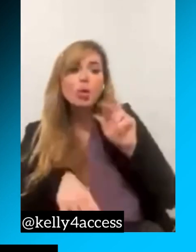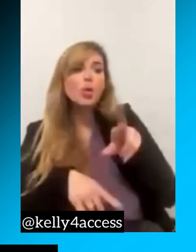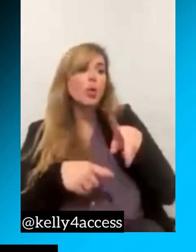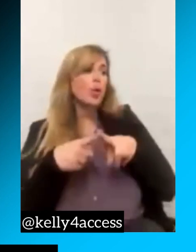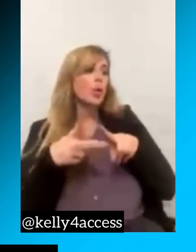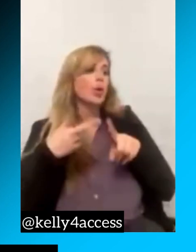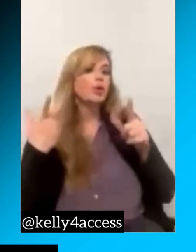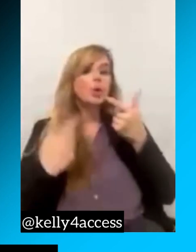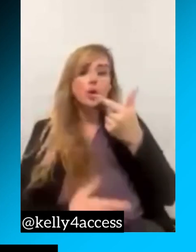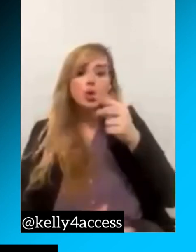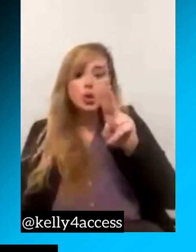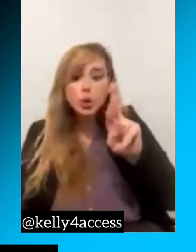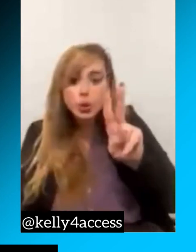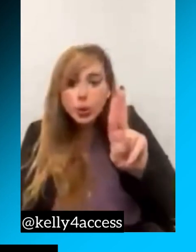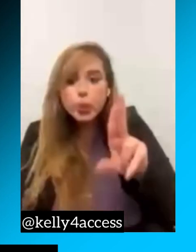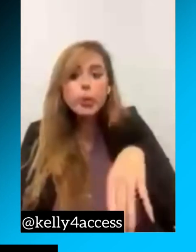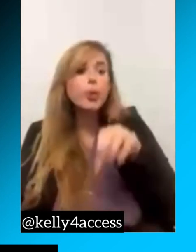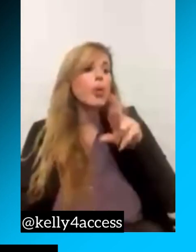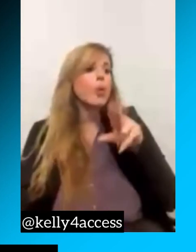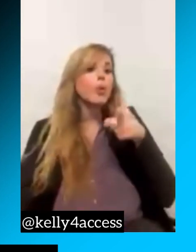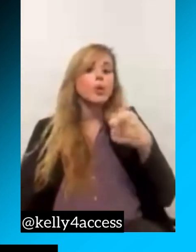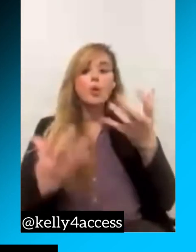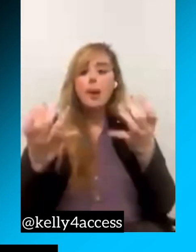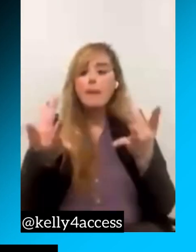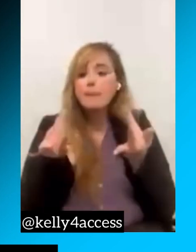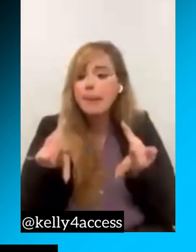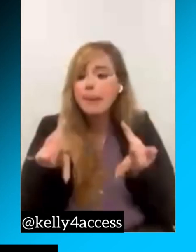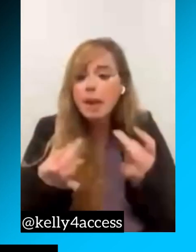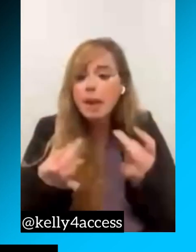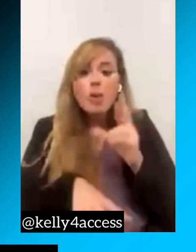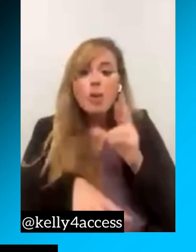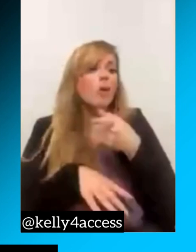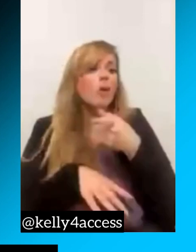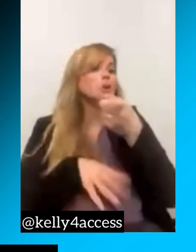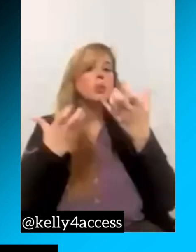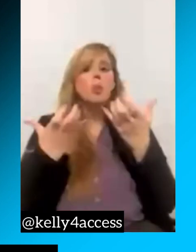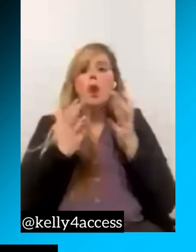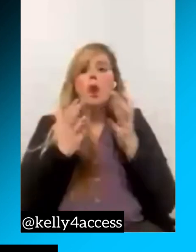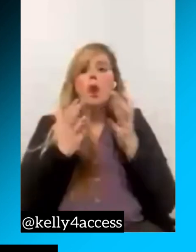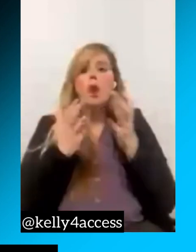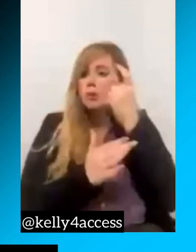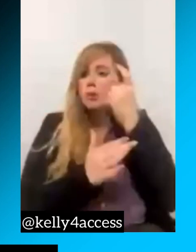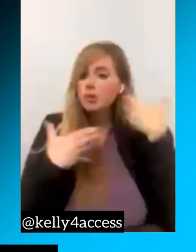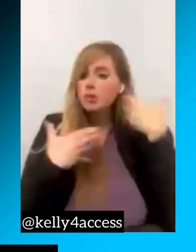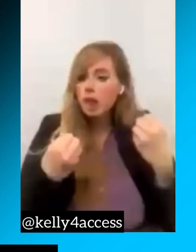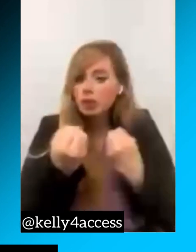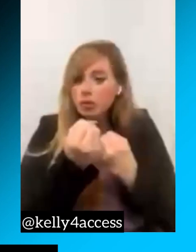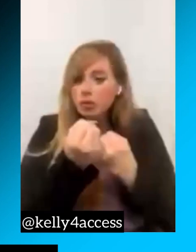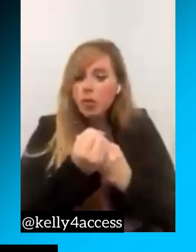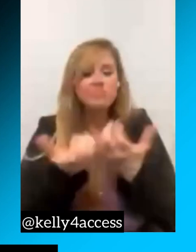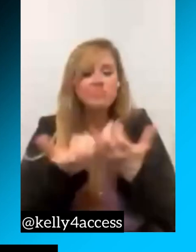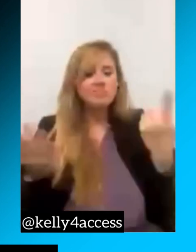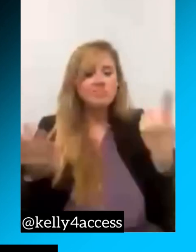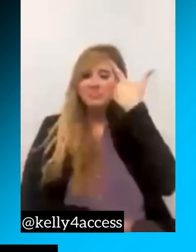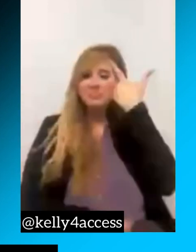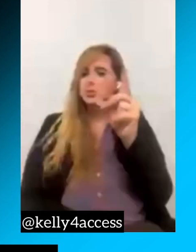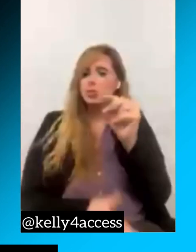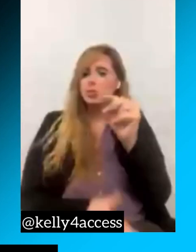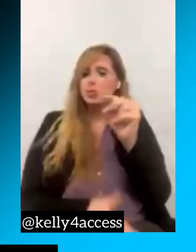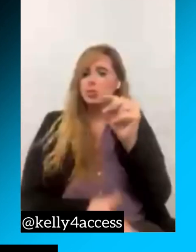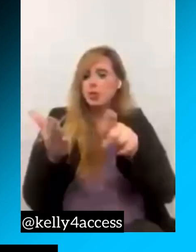guru, or if you want to do some meditation, or if you want to seek out mental health. Do what you need to do that's going to give you the